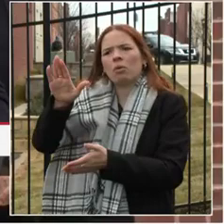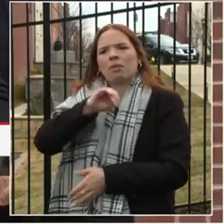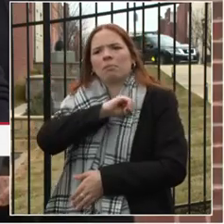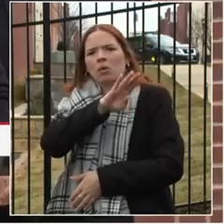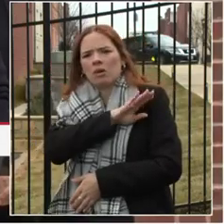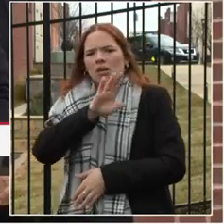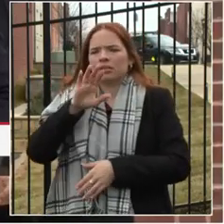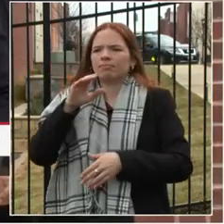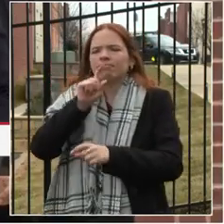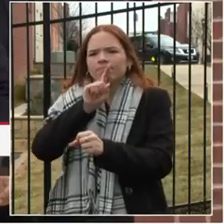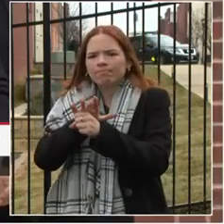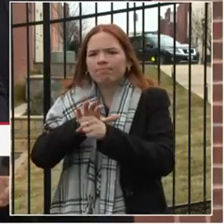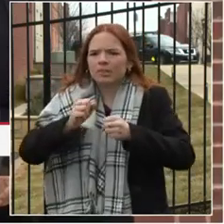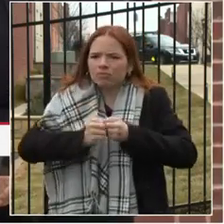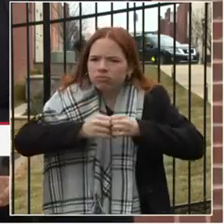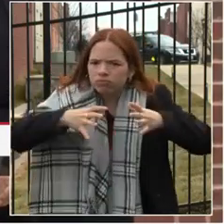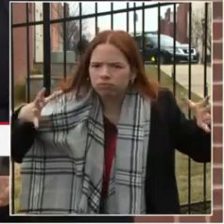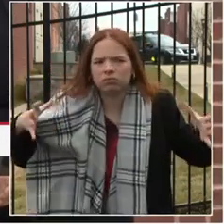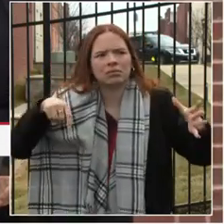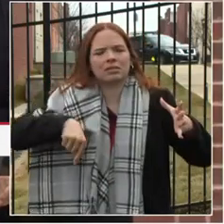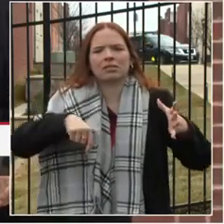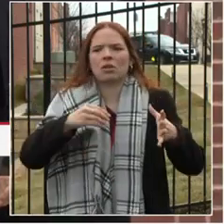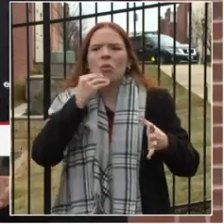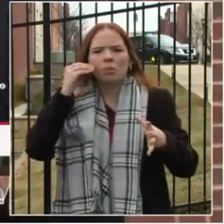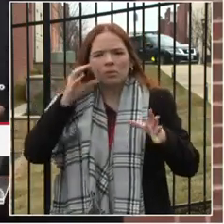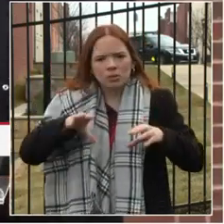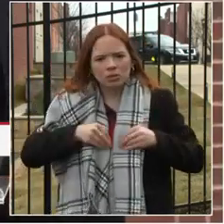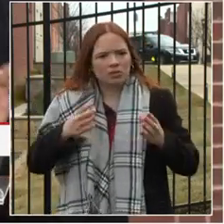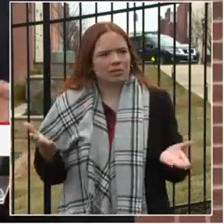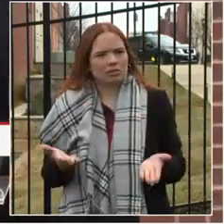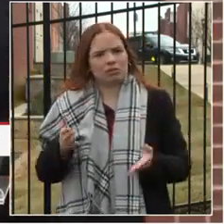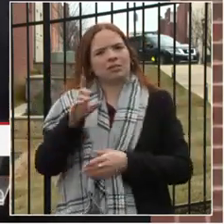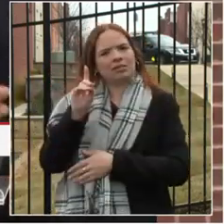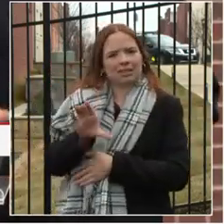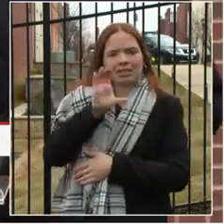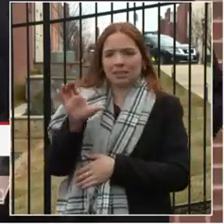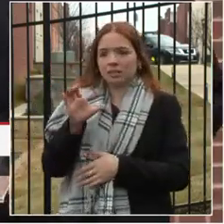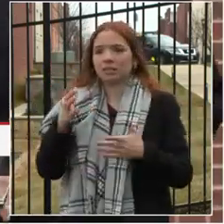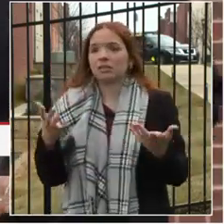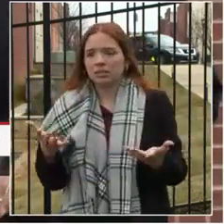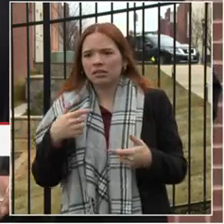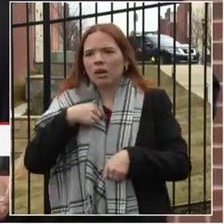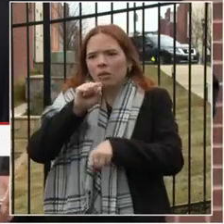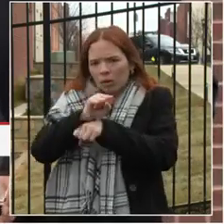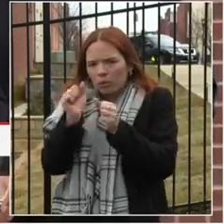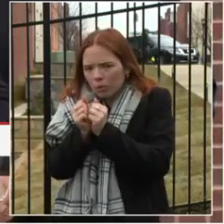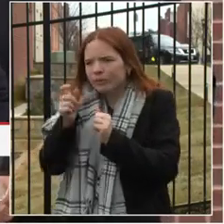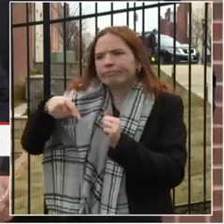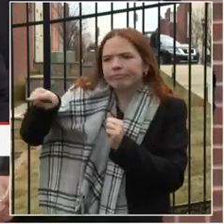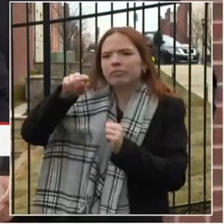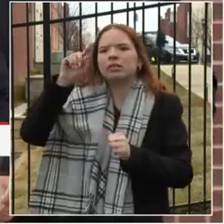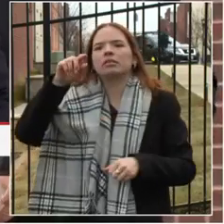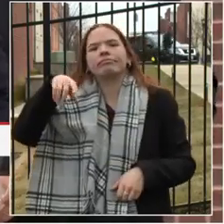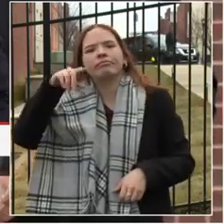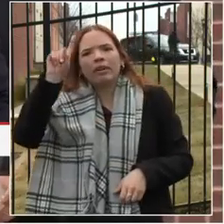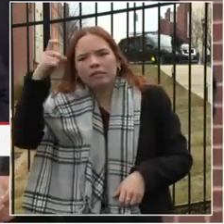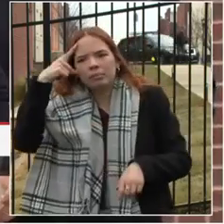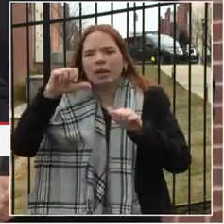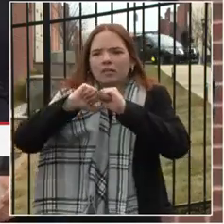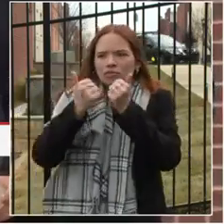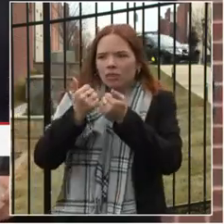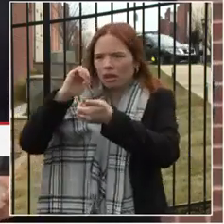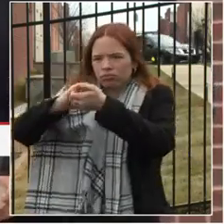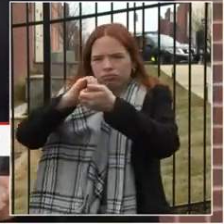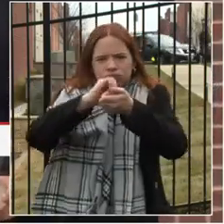ownership in the district, in doing so by working across government and agencies to expand opportunity to those